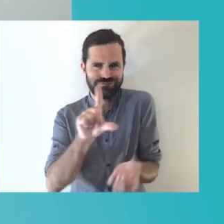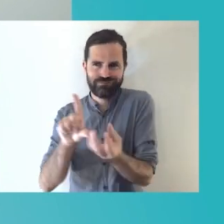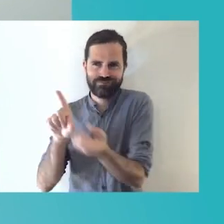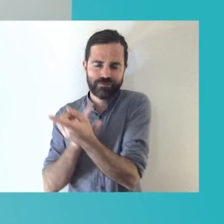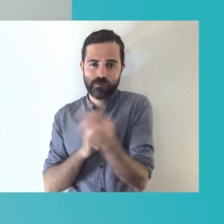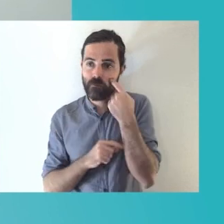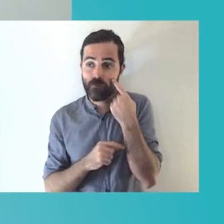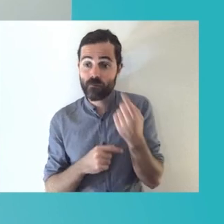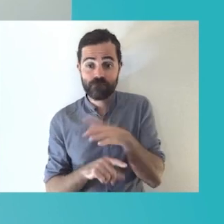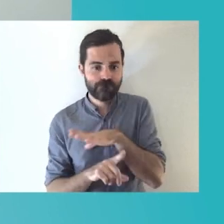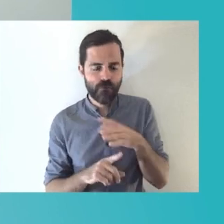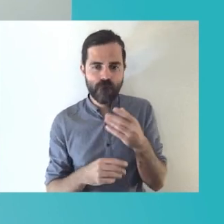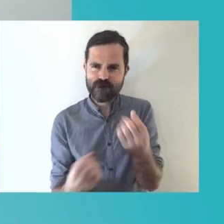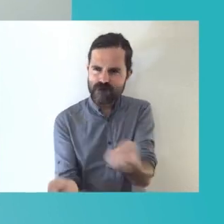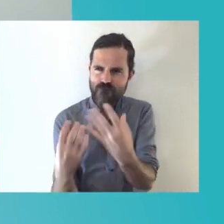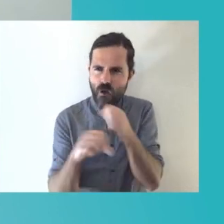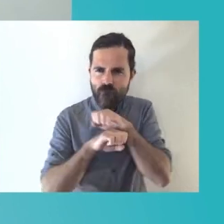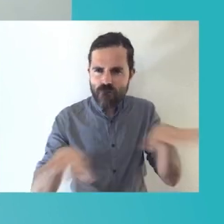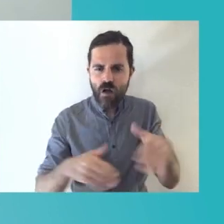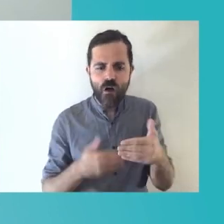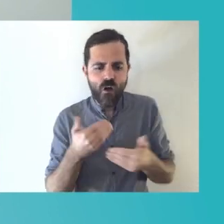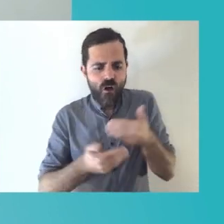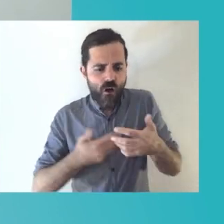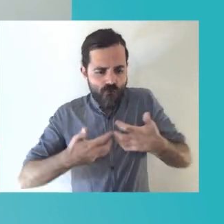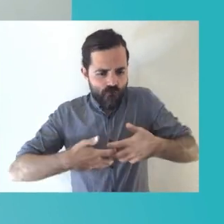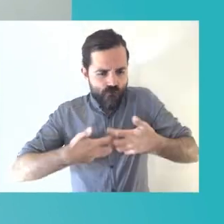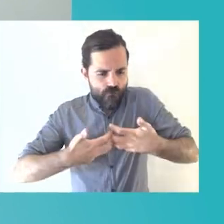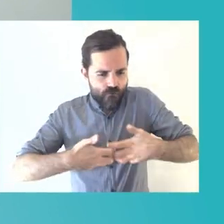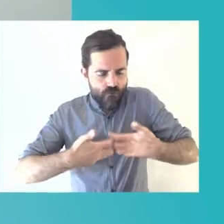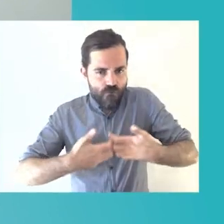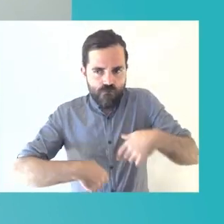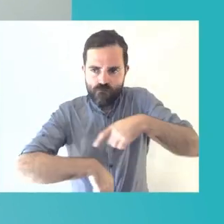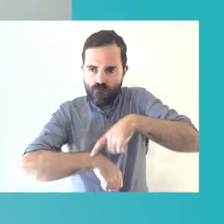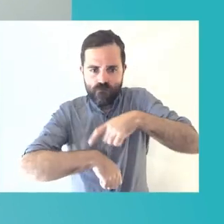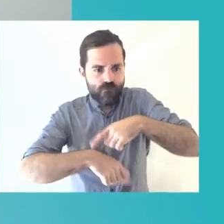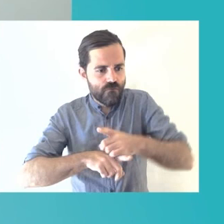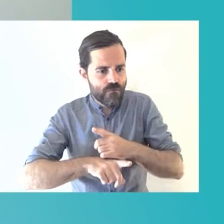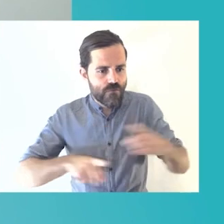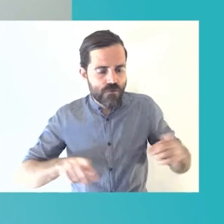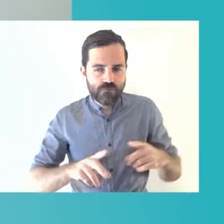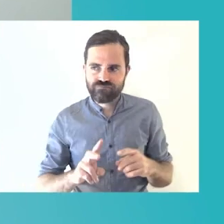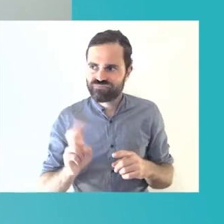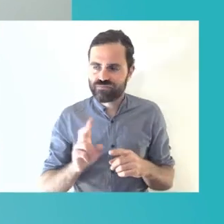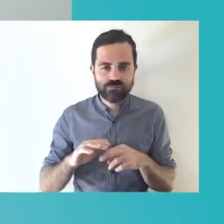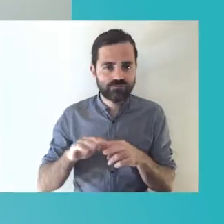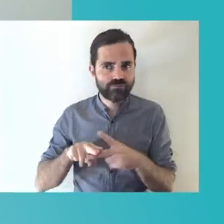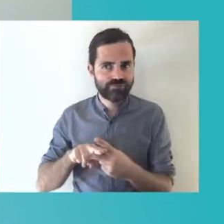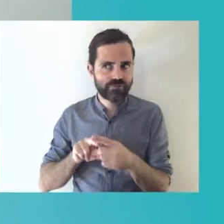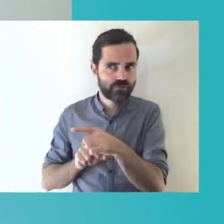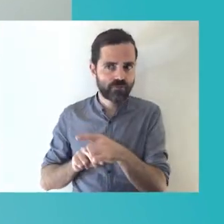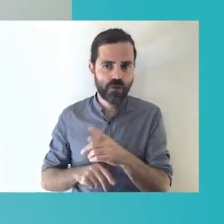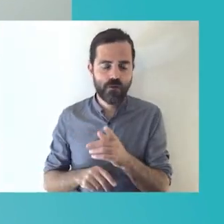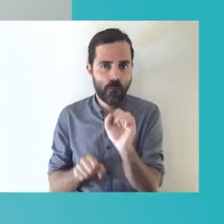already performed test, without any extra time for processing and without any extra tool for the radiologists. We have